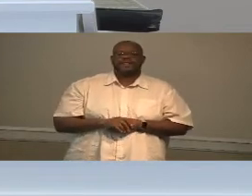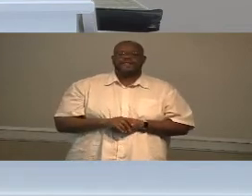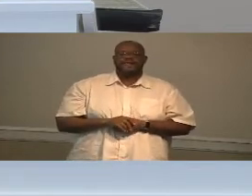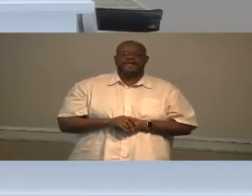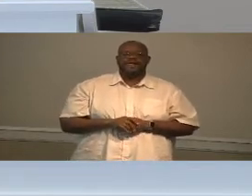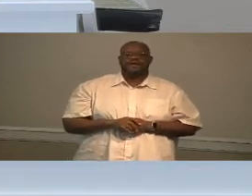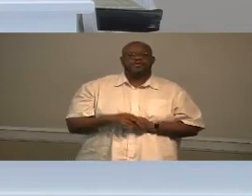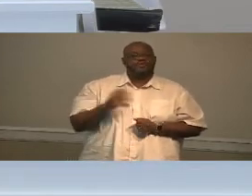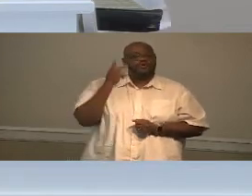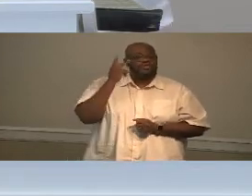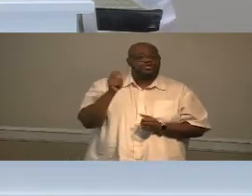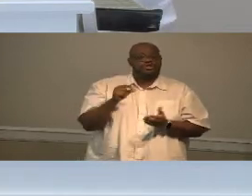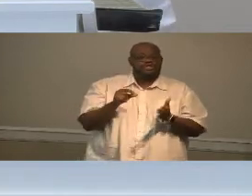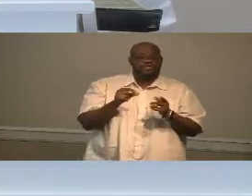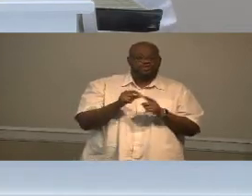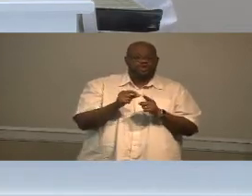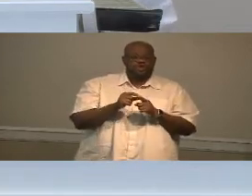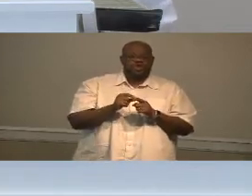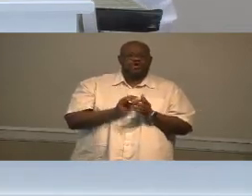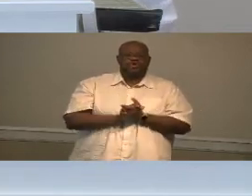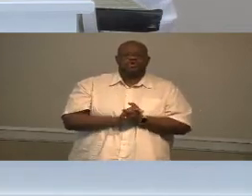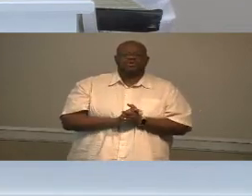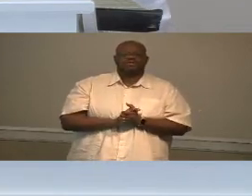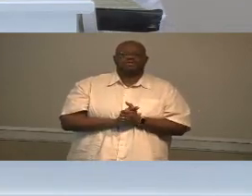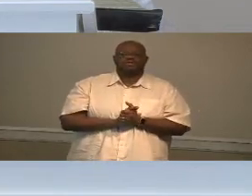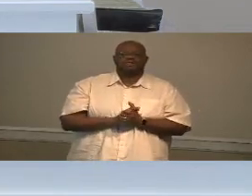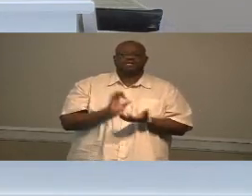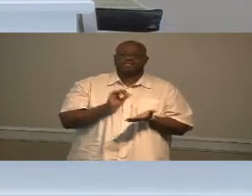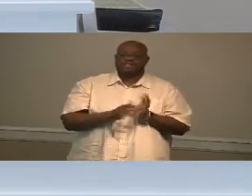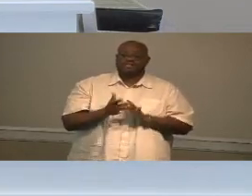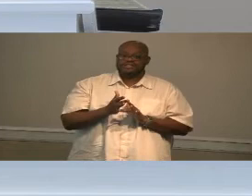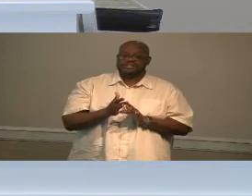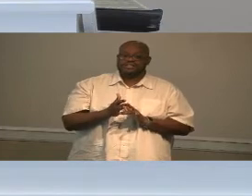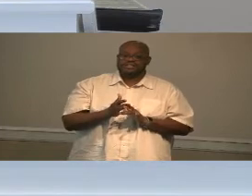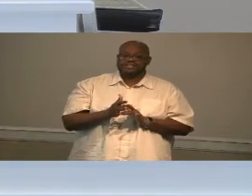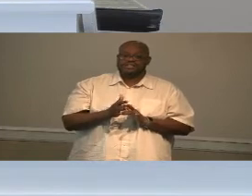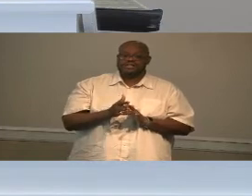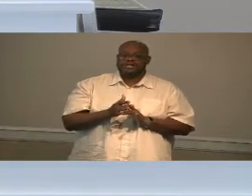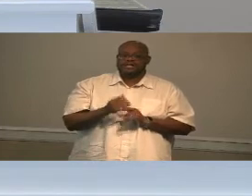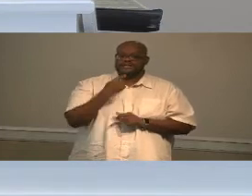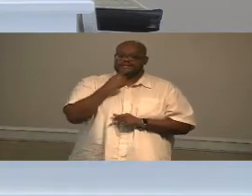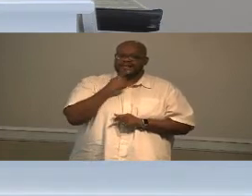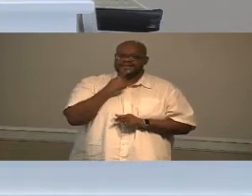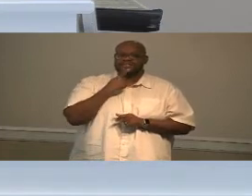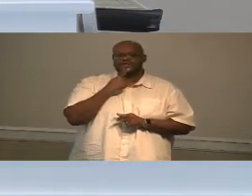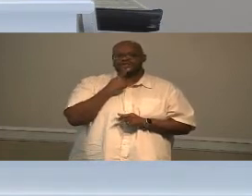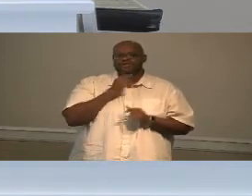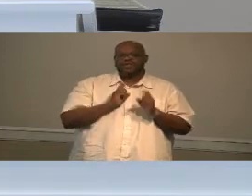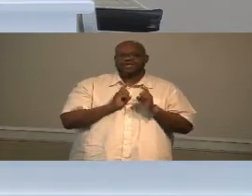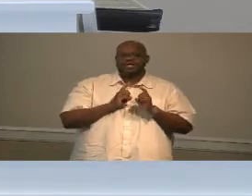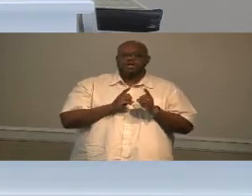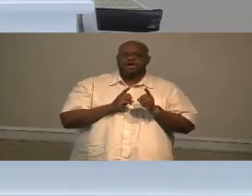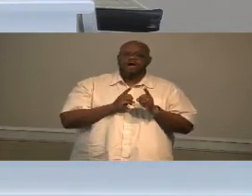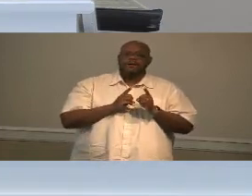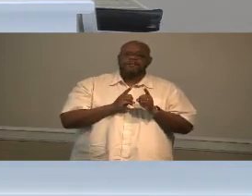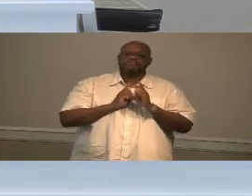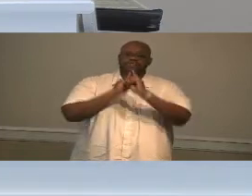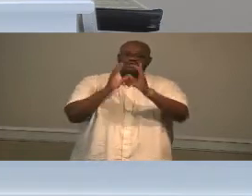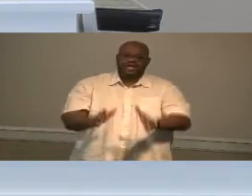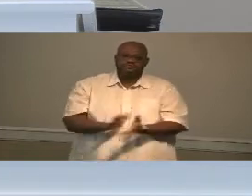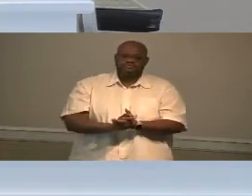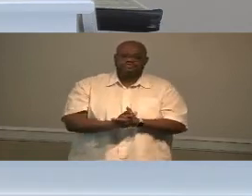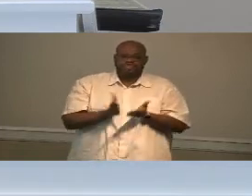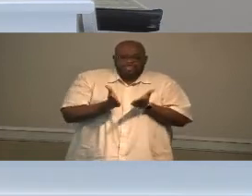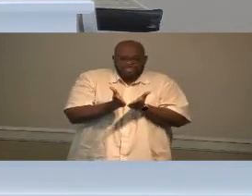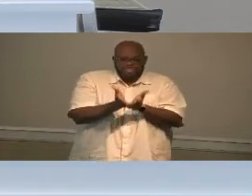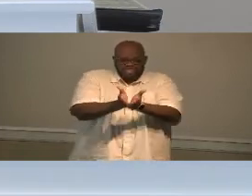find these words, and straightway Jesus constrained his disciples to get into a ship and to go before